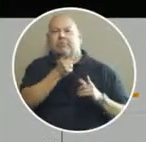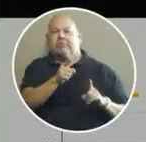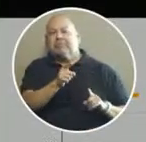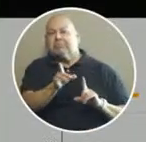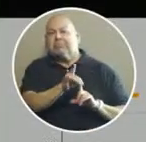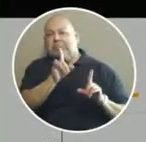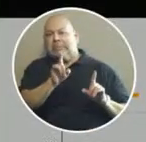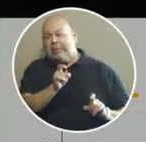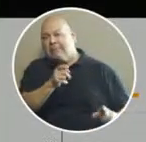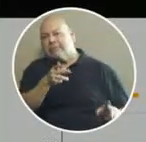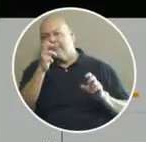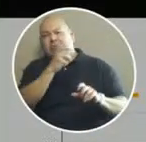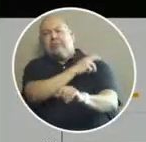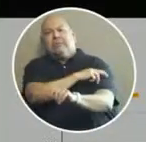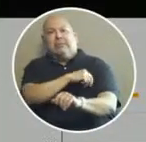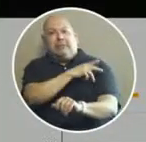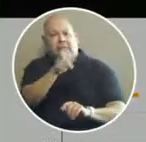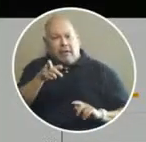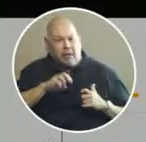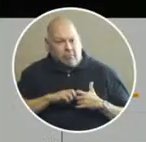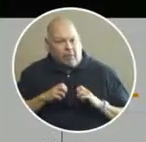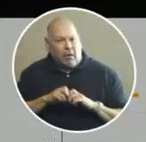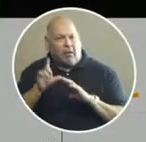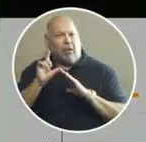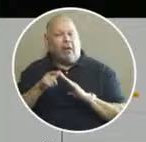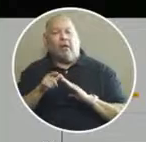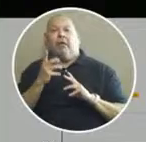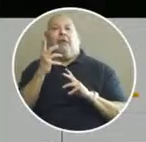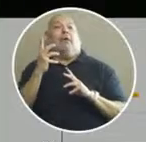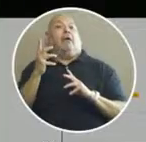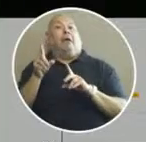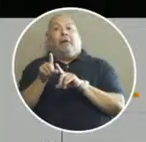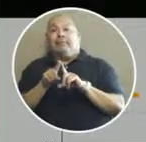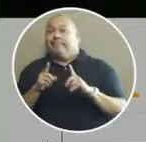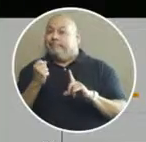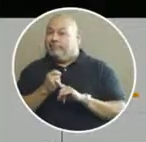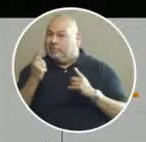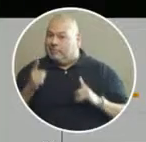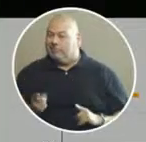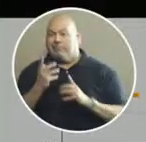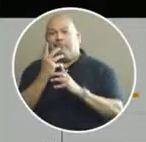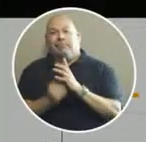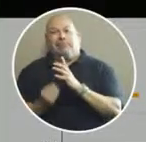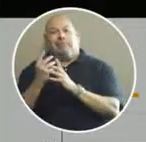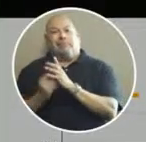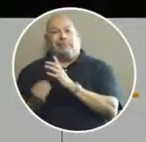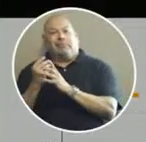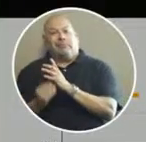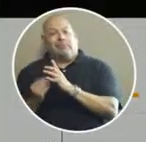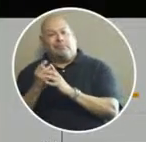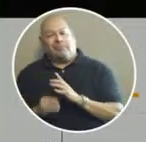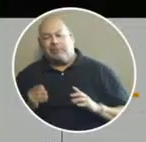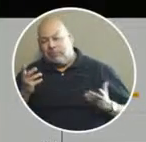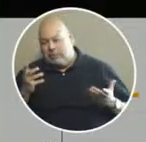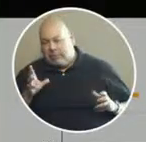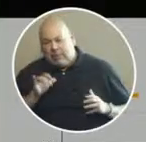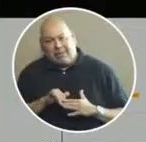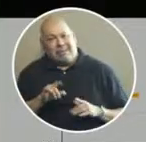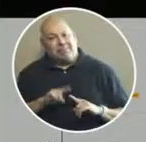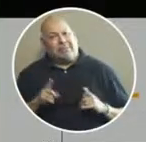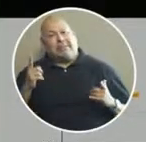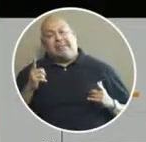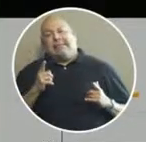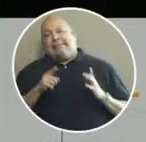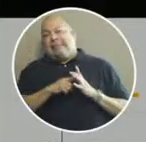ones having the complications and ultimately passing away. We don't want to have broken homes. And